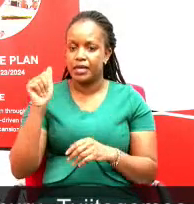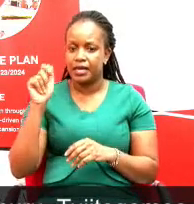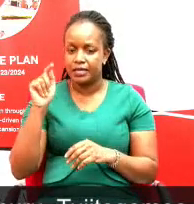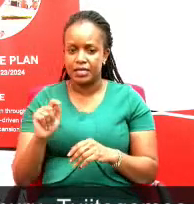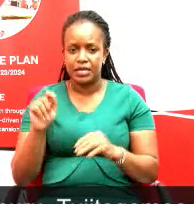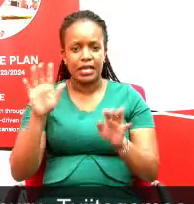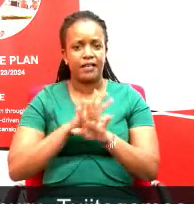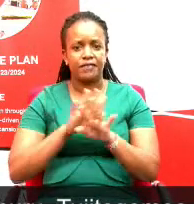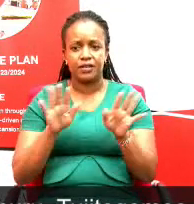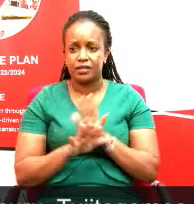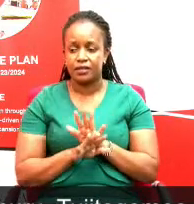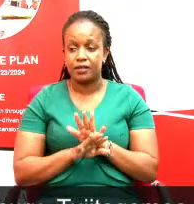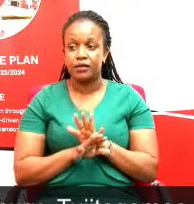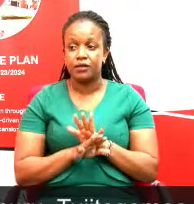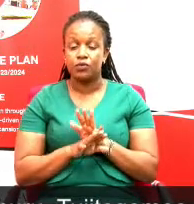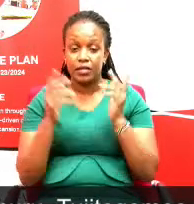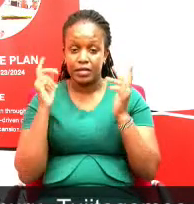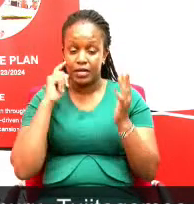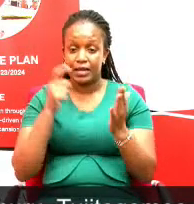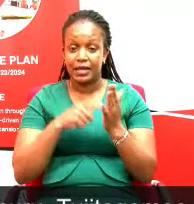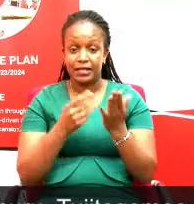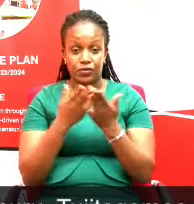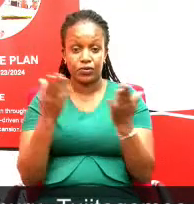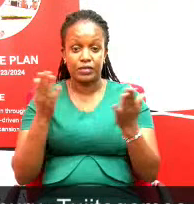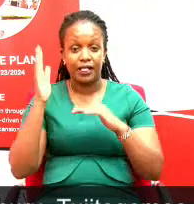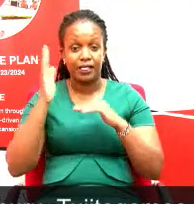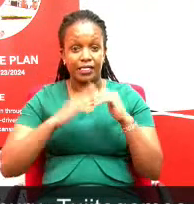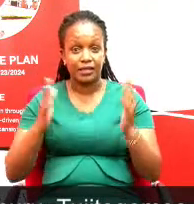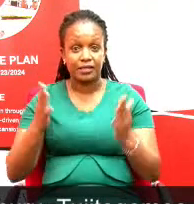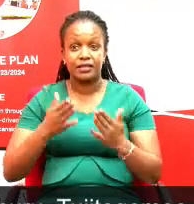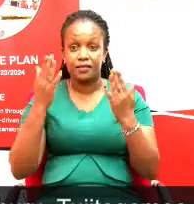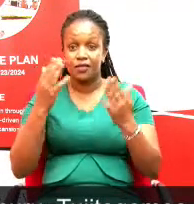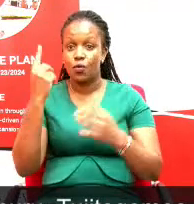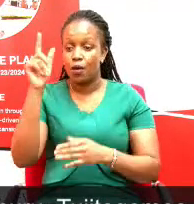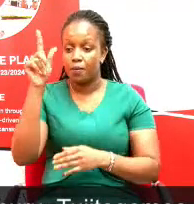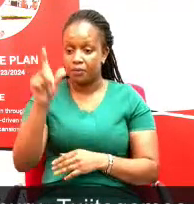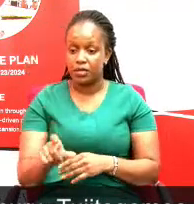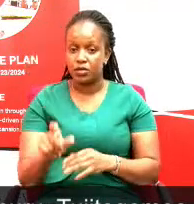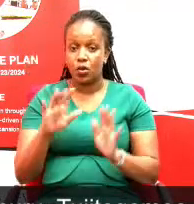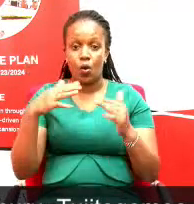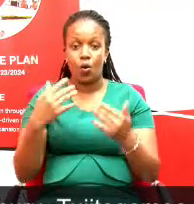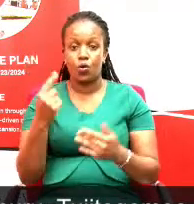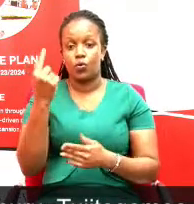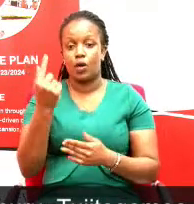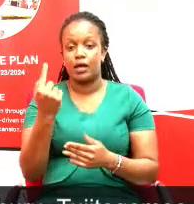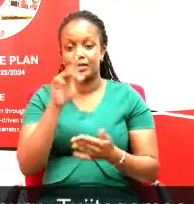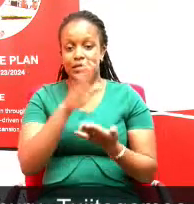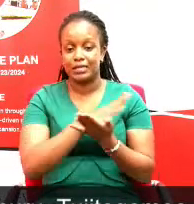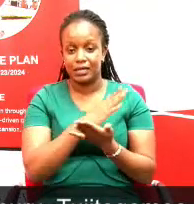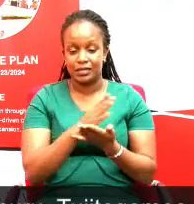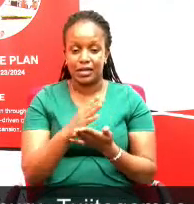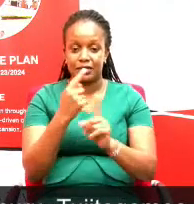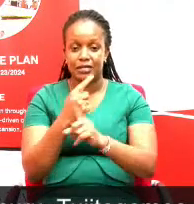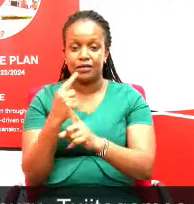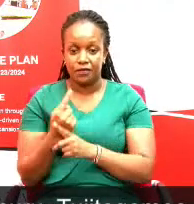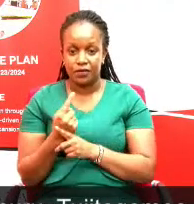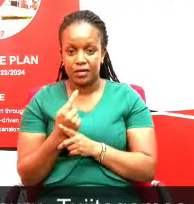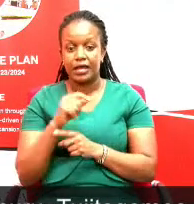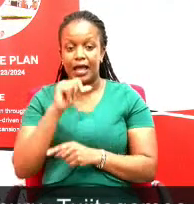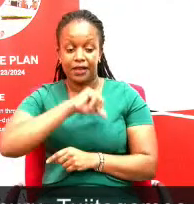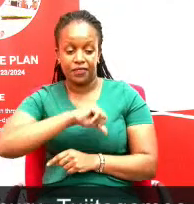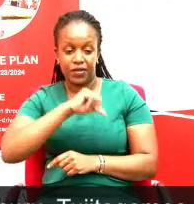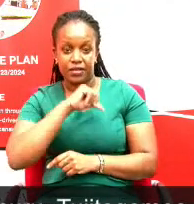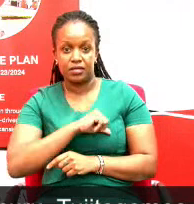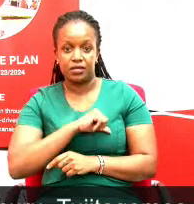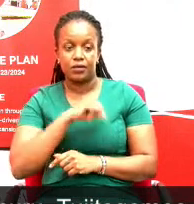tax. We rather look at reducing that, rather than only giving one person or just one sector certain advantage that